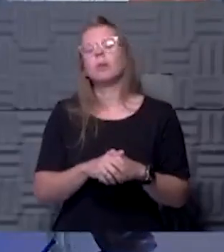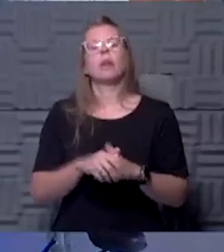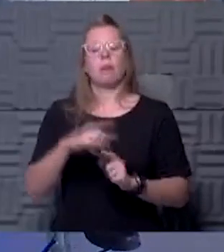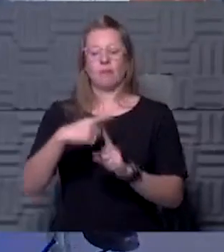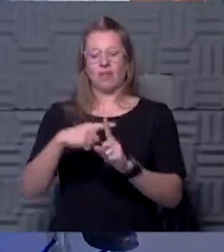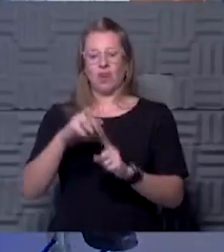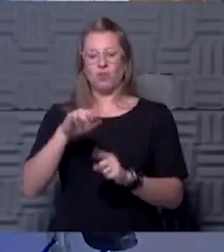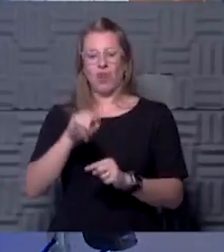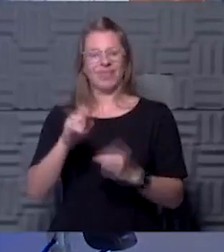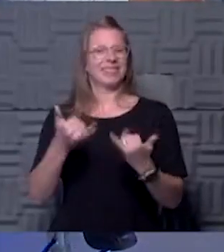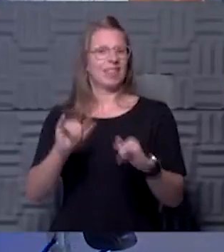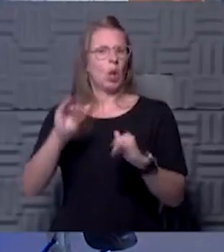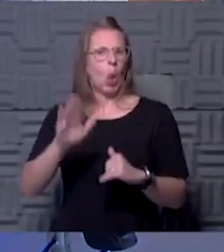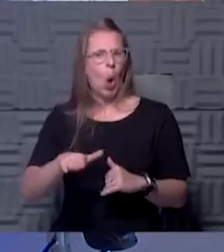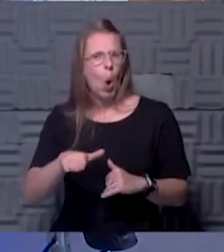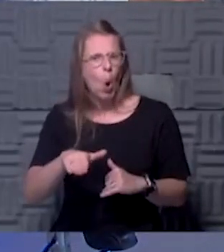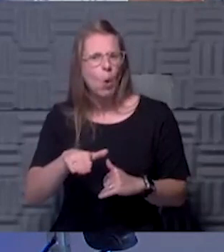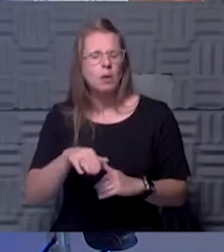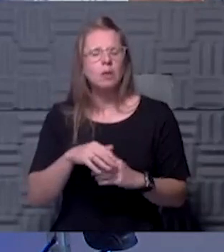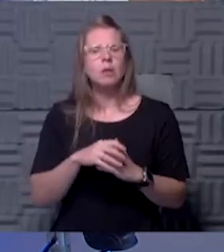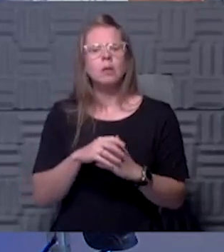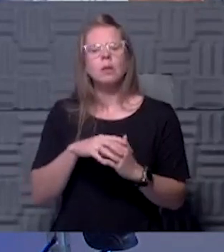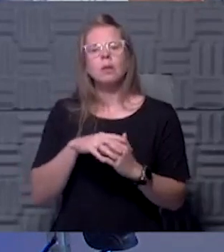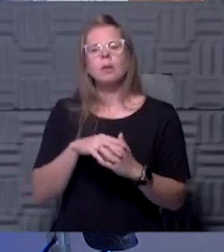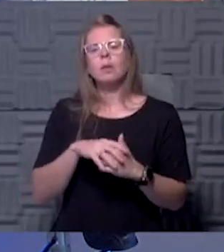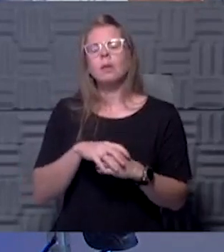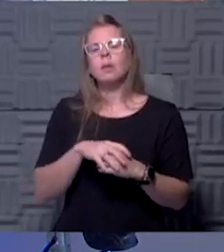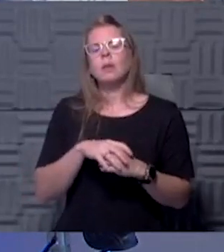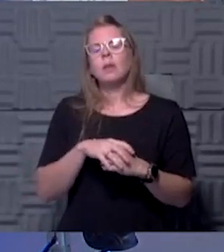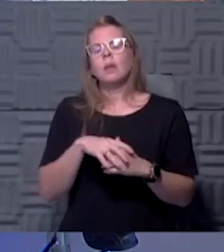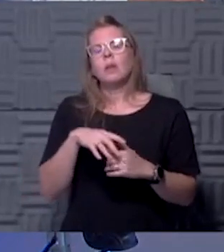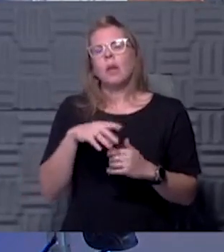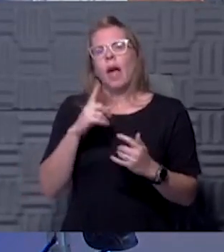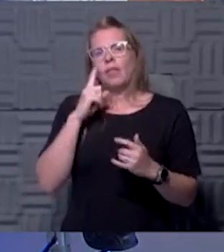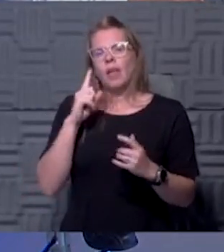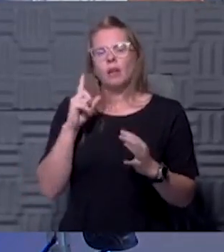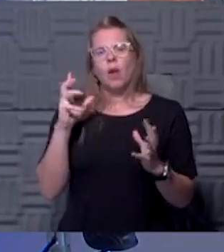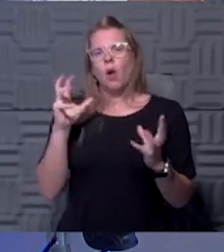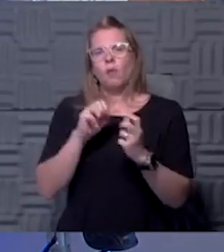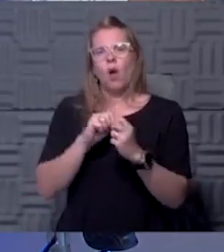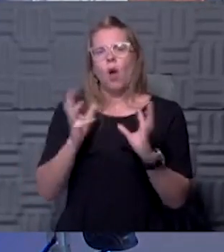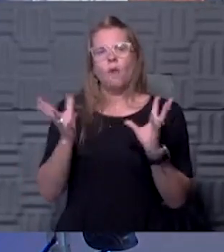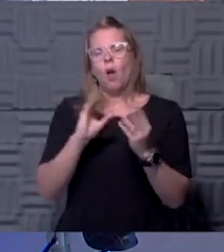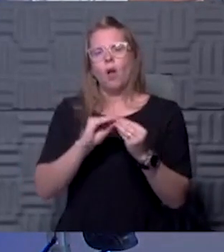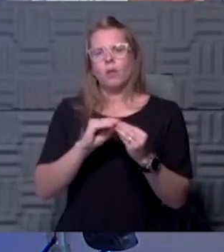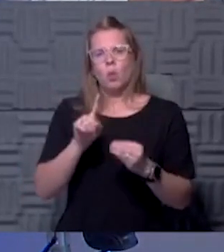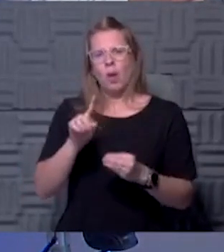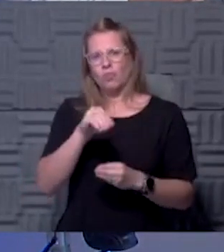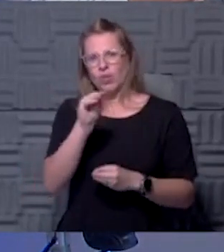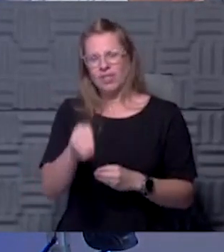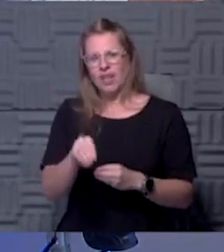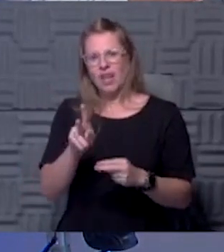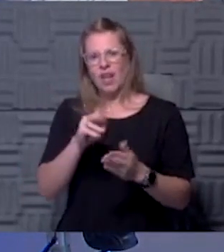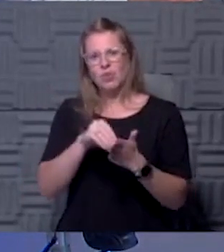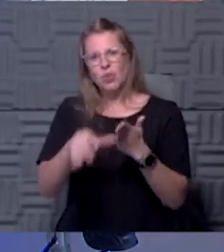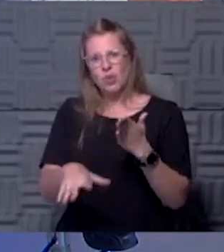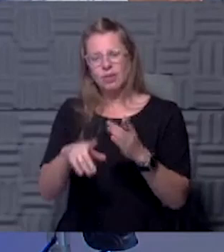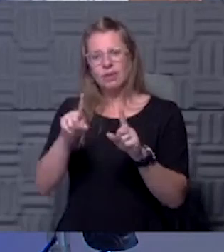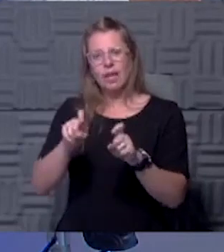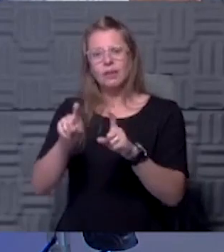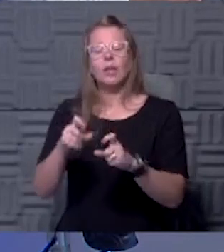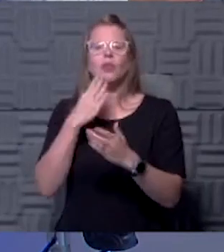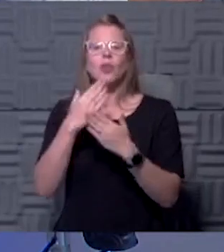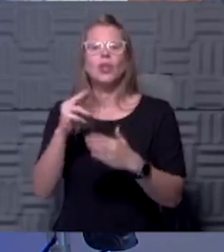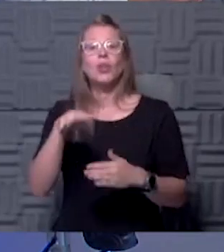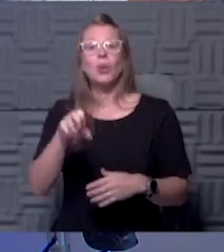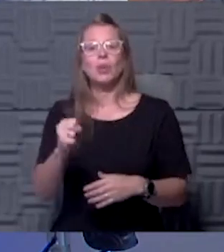in Lawrence is still pretty low, I think. When we saw the cluster, but they think overall it's still around 1% of students being tested. That's good news. Okay,